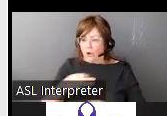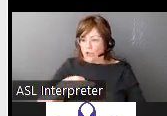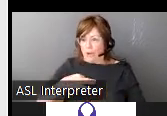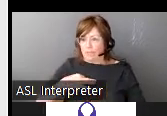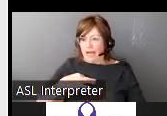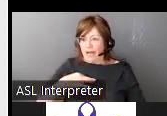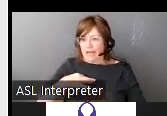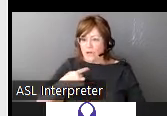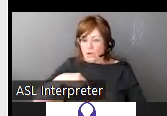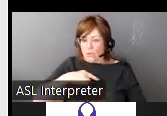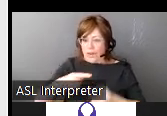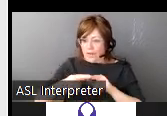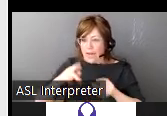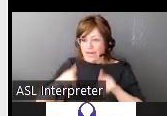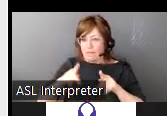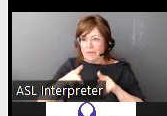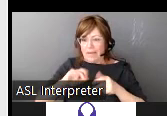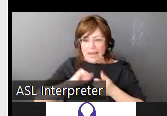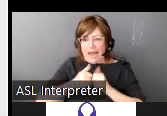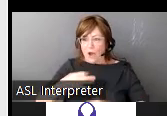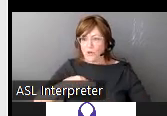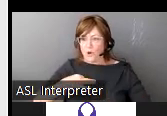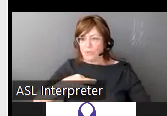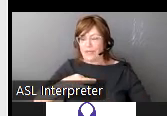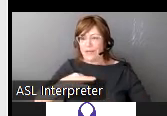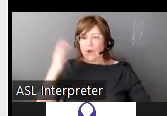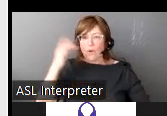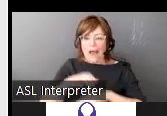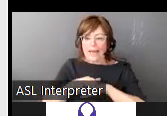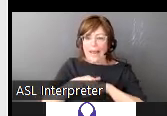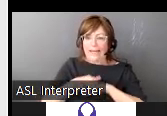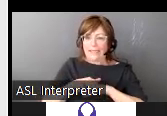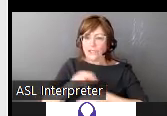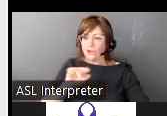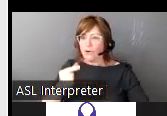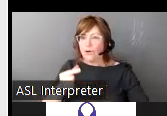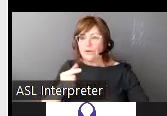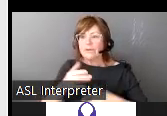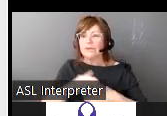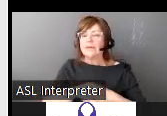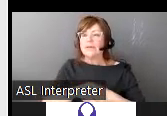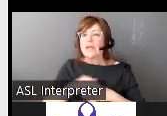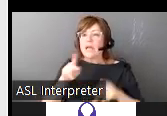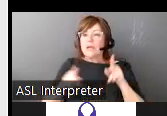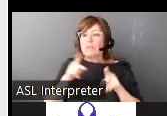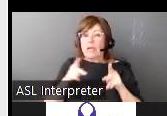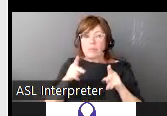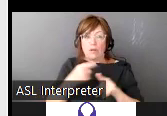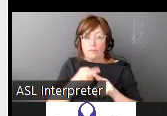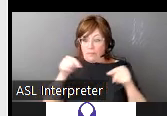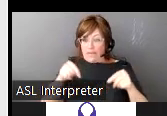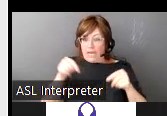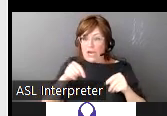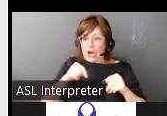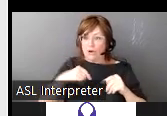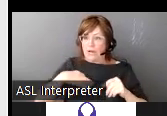Chinese people who don't know how to apply. It is mostly because our English is not good enough. Westerners apply for a lot of benefits, and